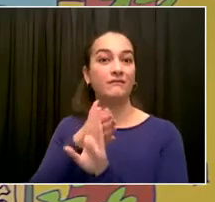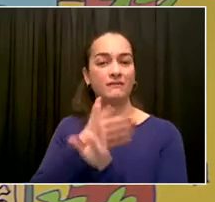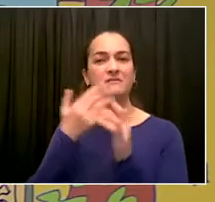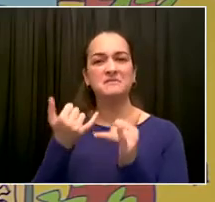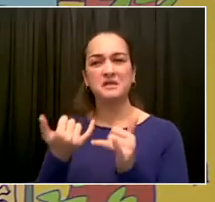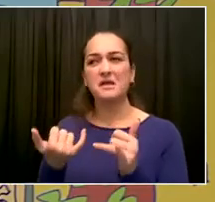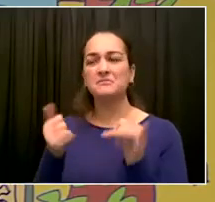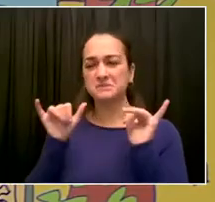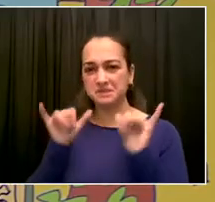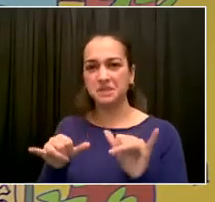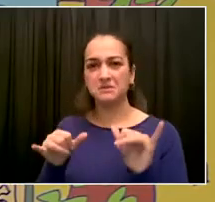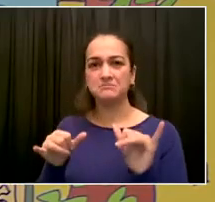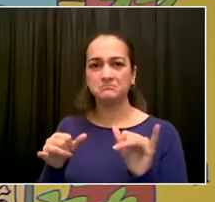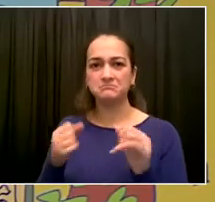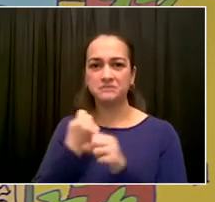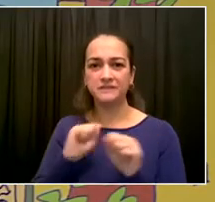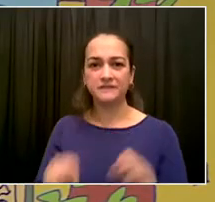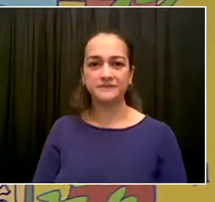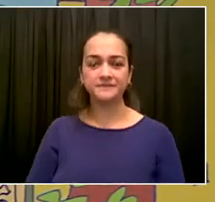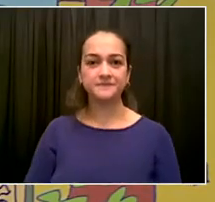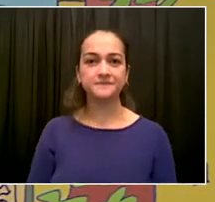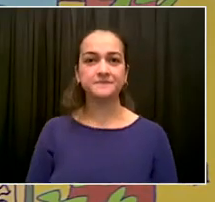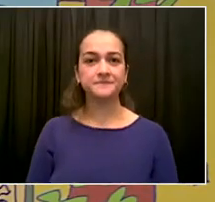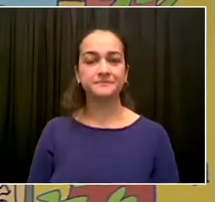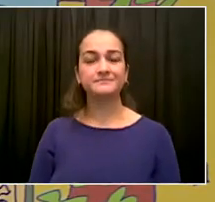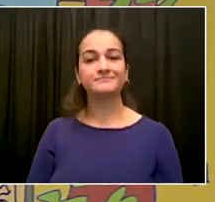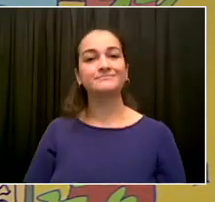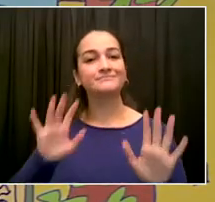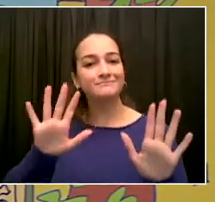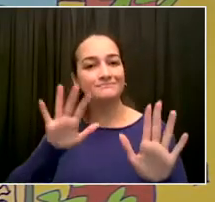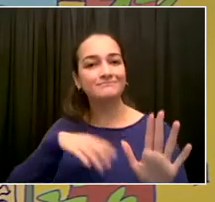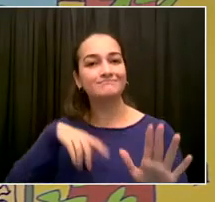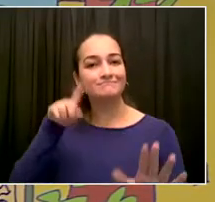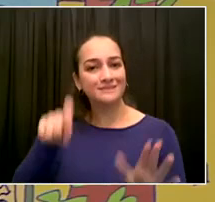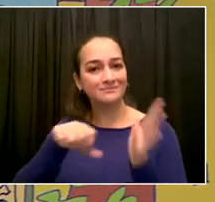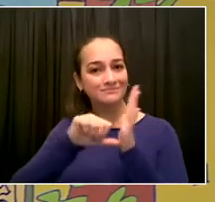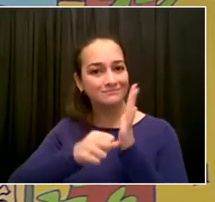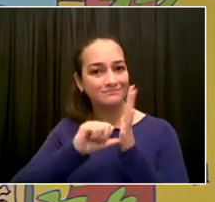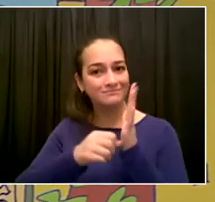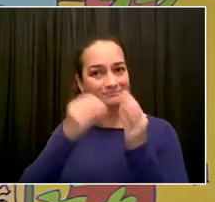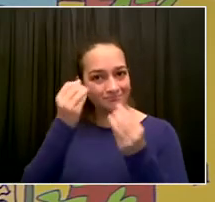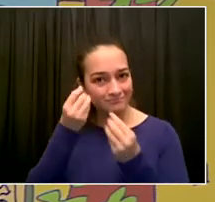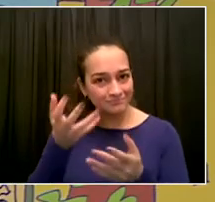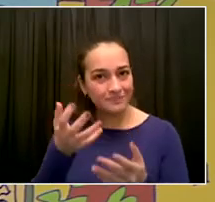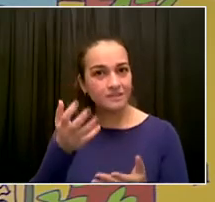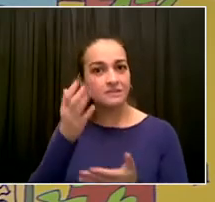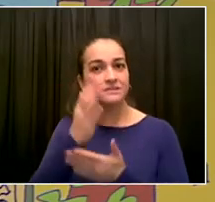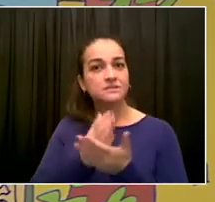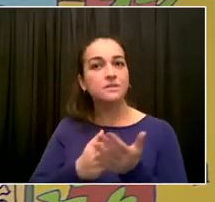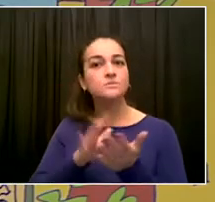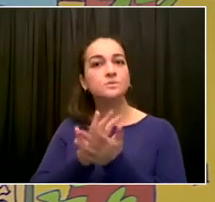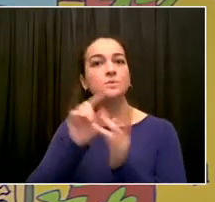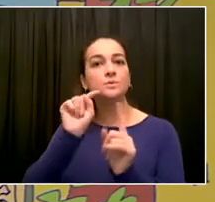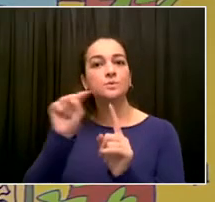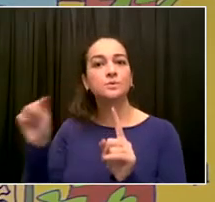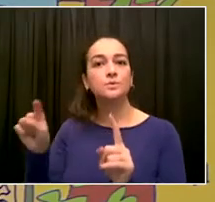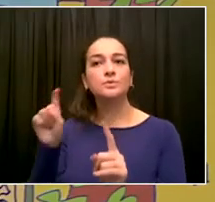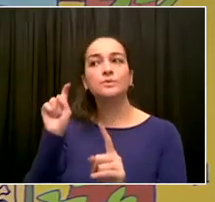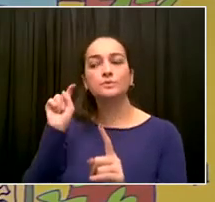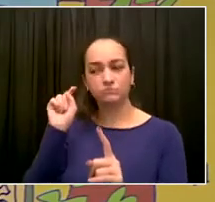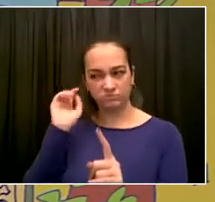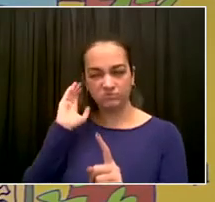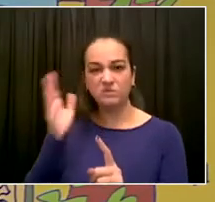want to emphasize, some schools, yes, of course, regular scanning makes sense. Some schools, random scanning makes sense. Some schools, it